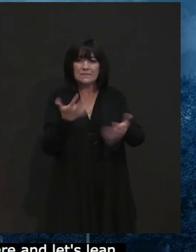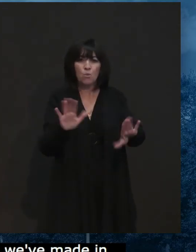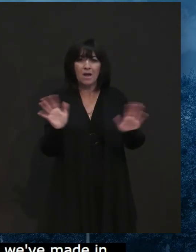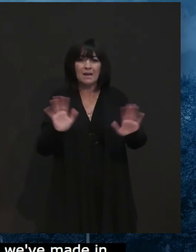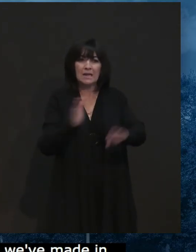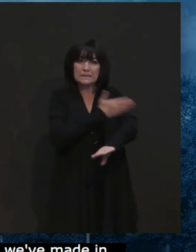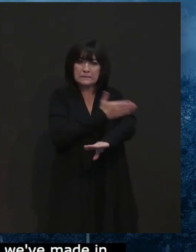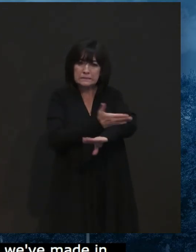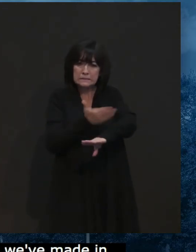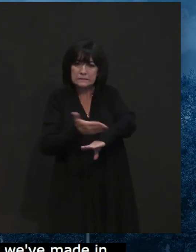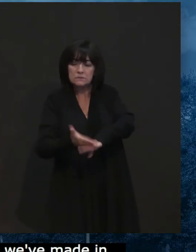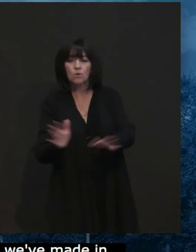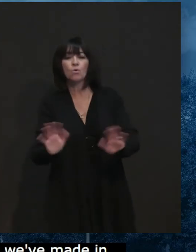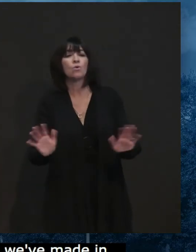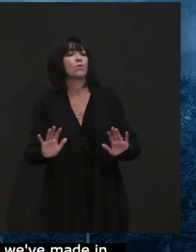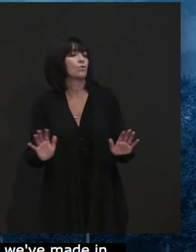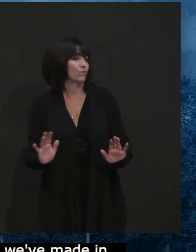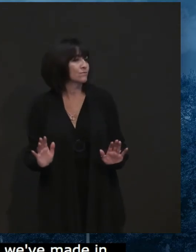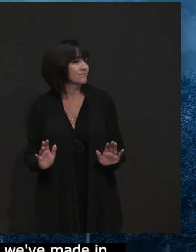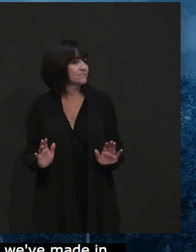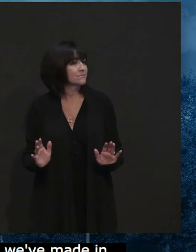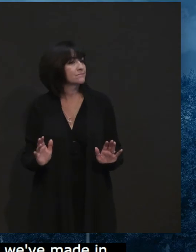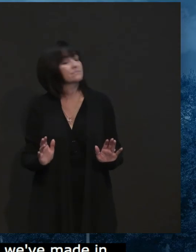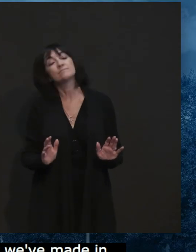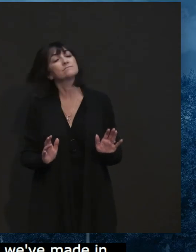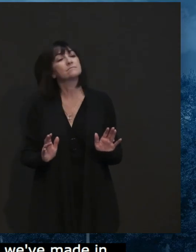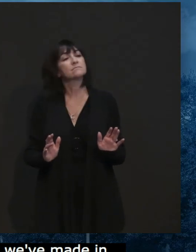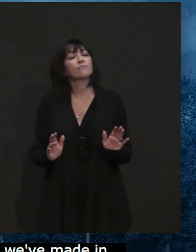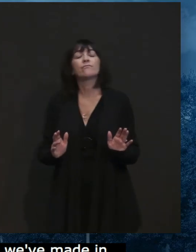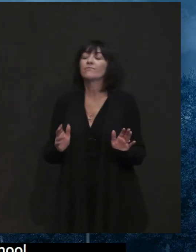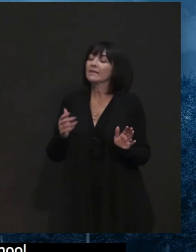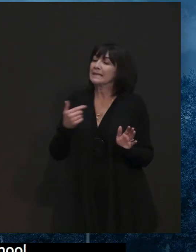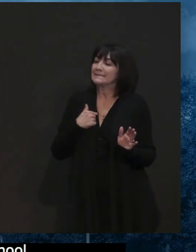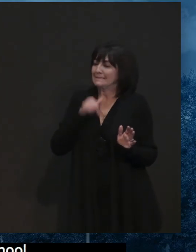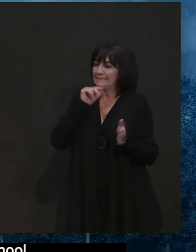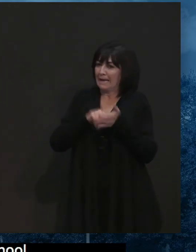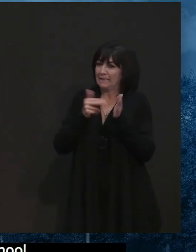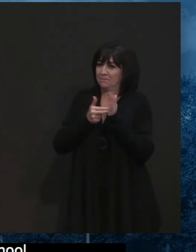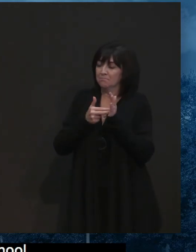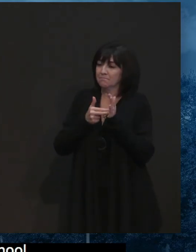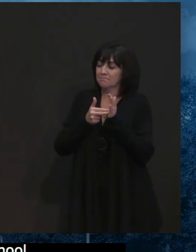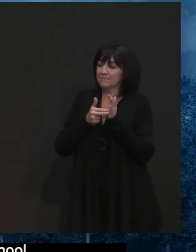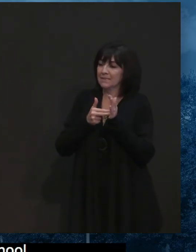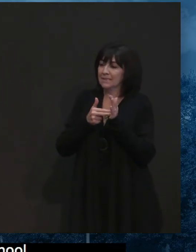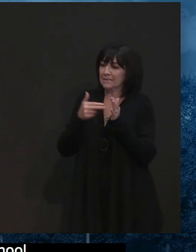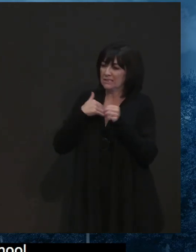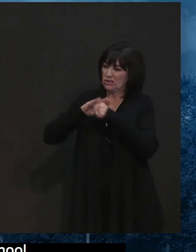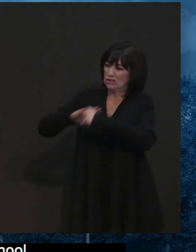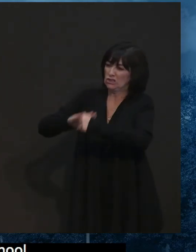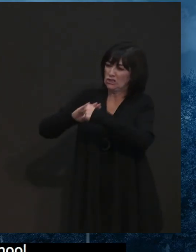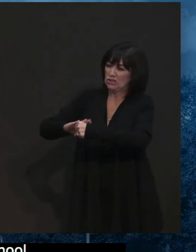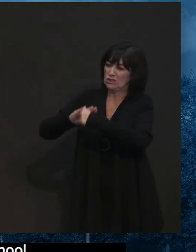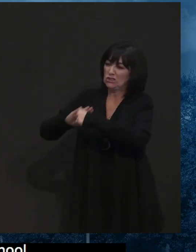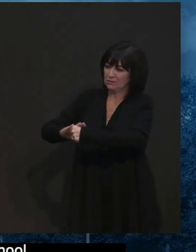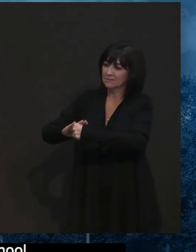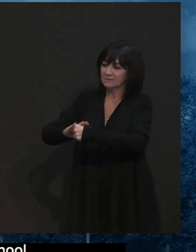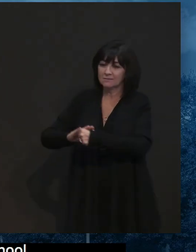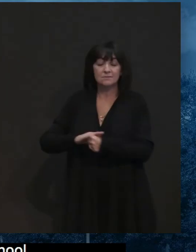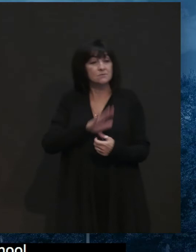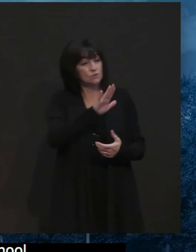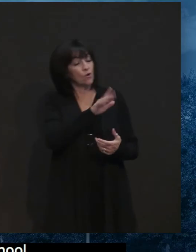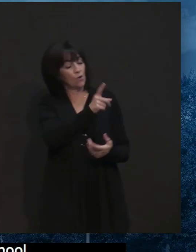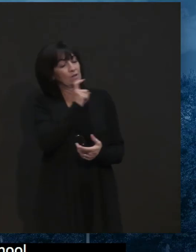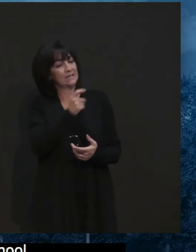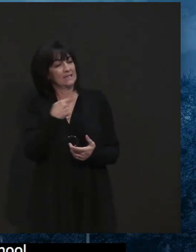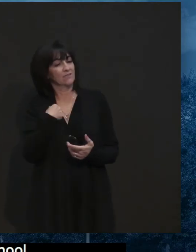to school. So I don't mean to keep prying about this, but I just want to make sure I'm not misunderstanding. No, it gives me an opportunity to